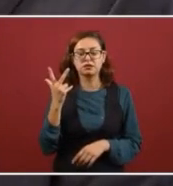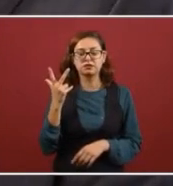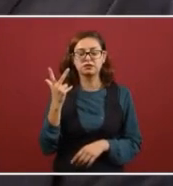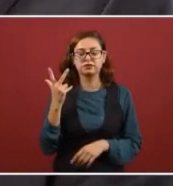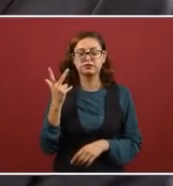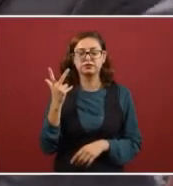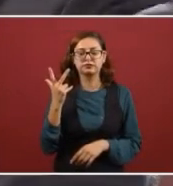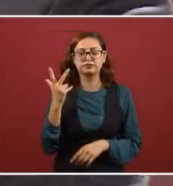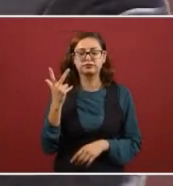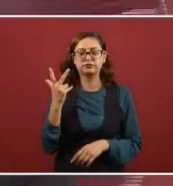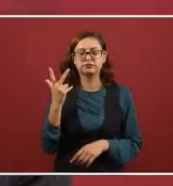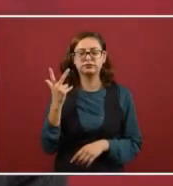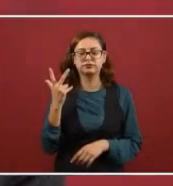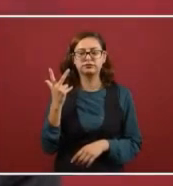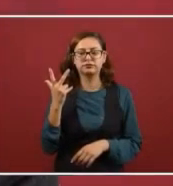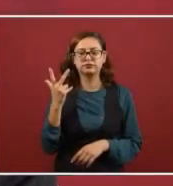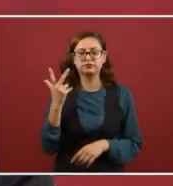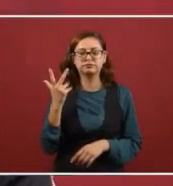to gain